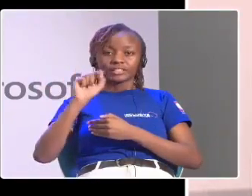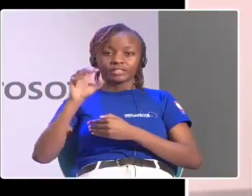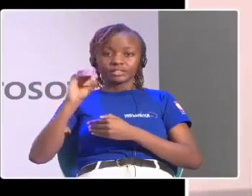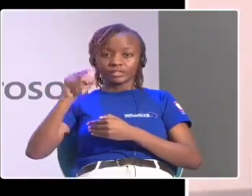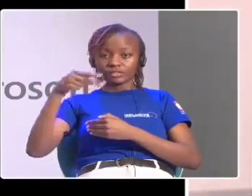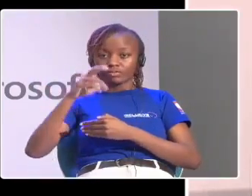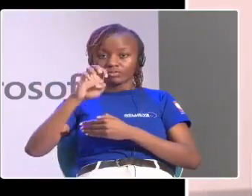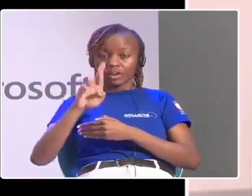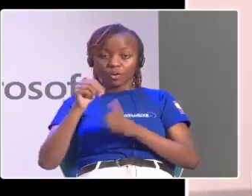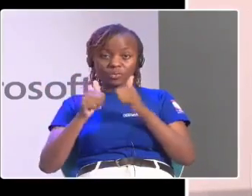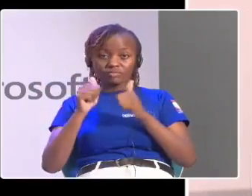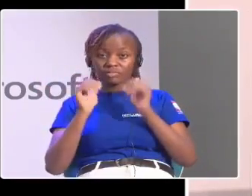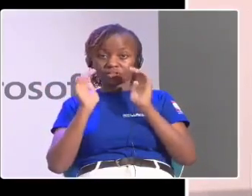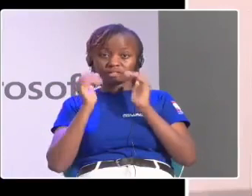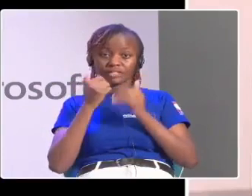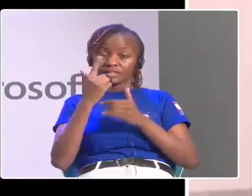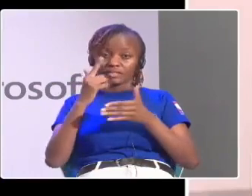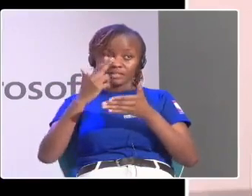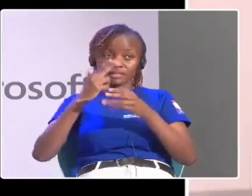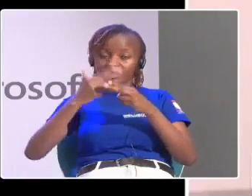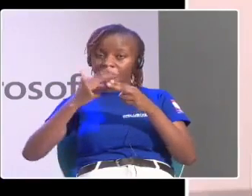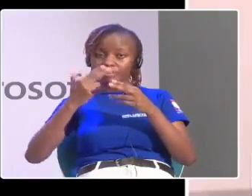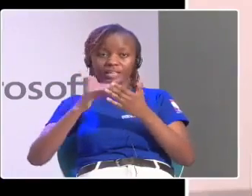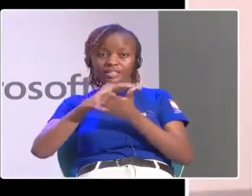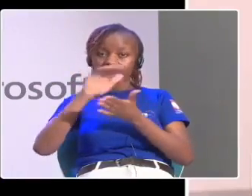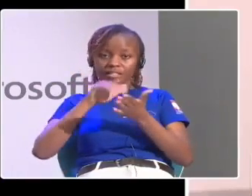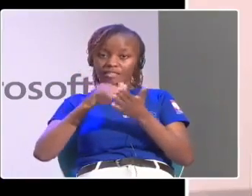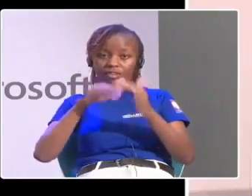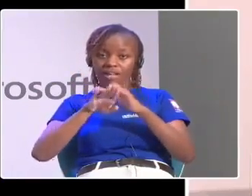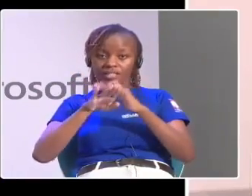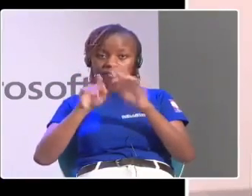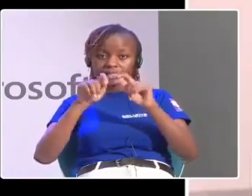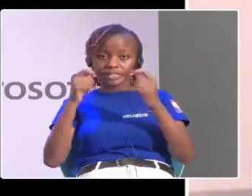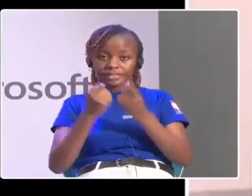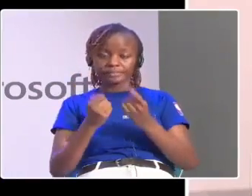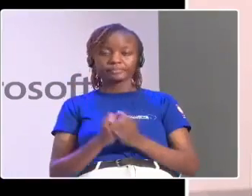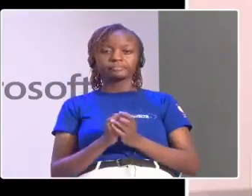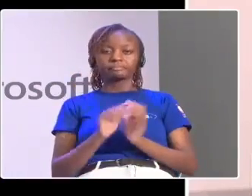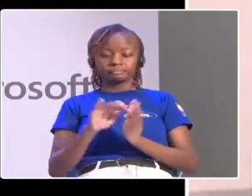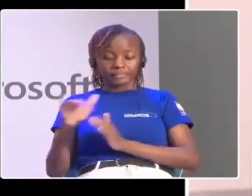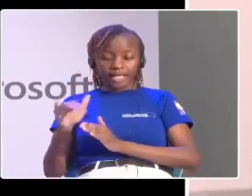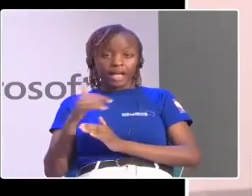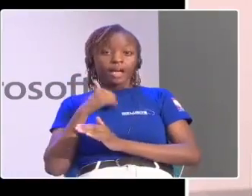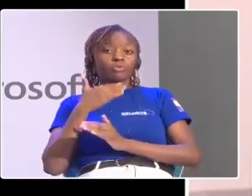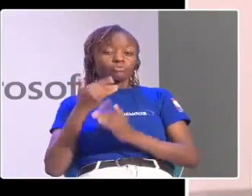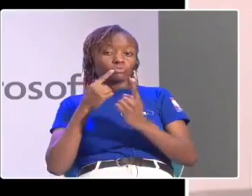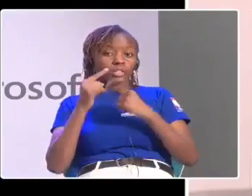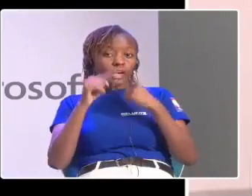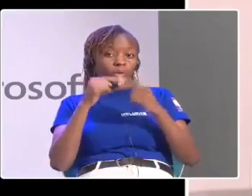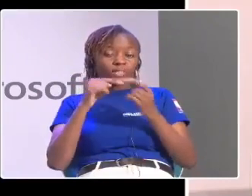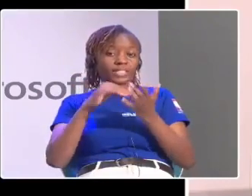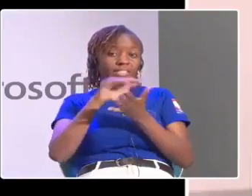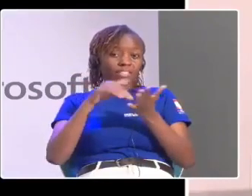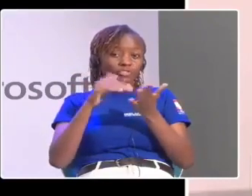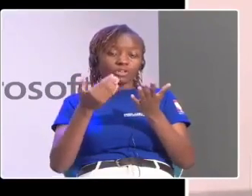central accessibility team. And I'll explain a little bit about this, but I wanted to share about the central accessibility team, where my role now is